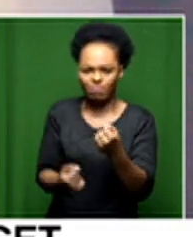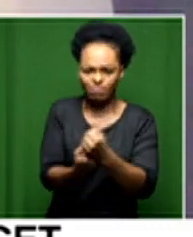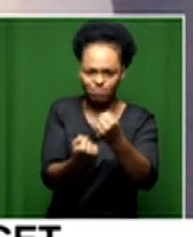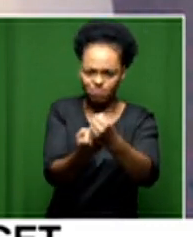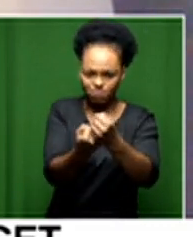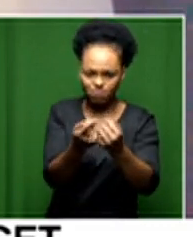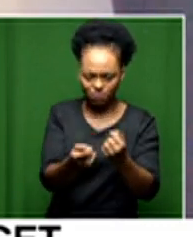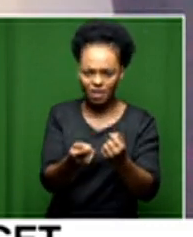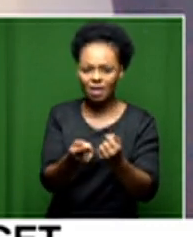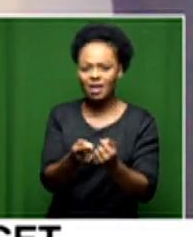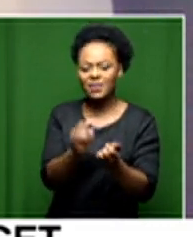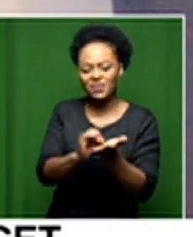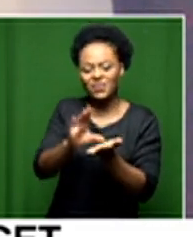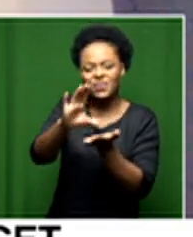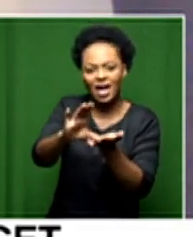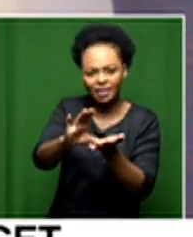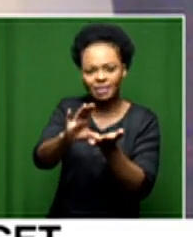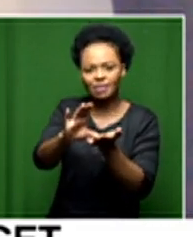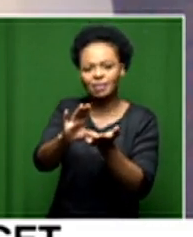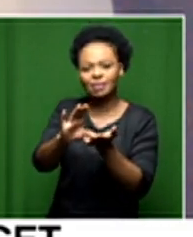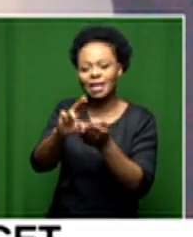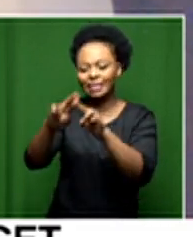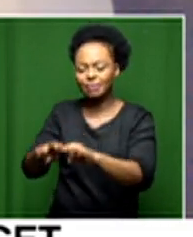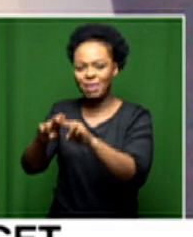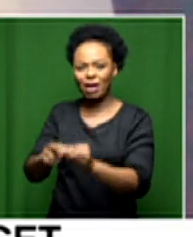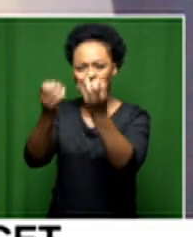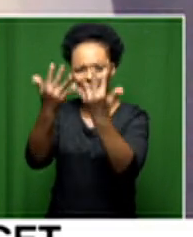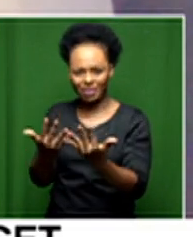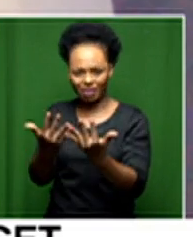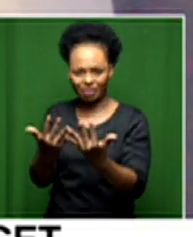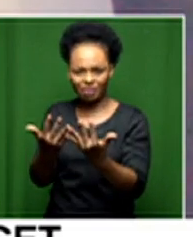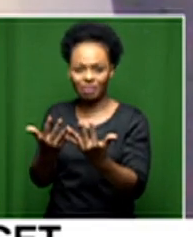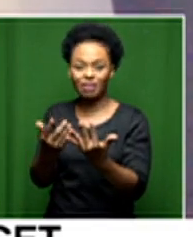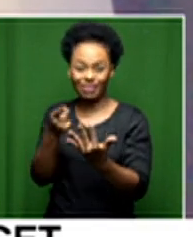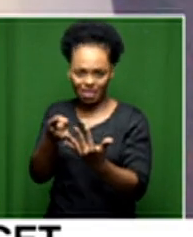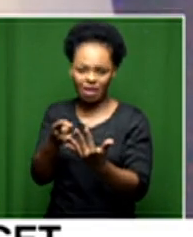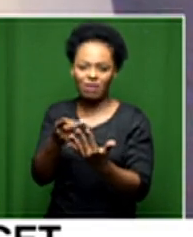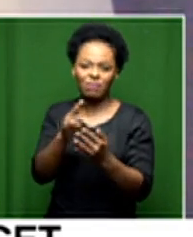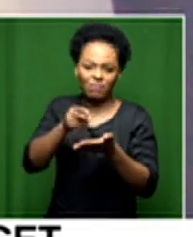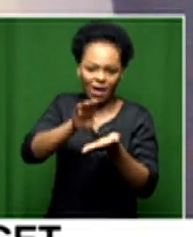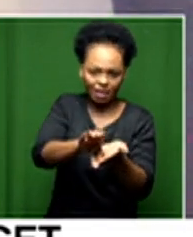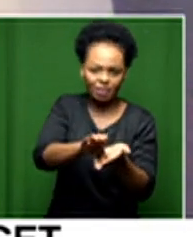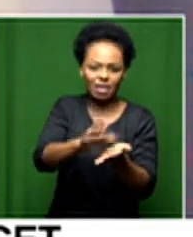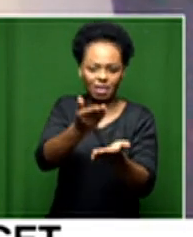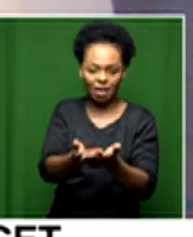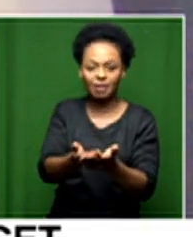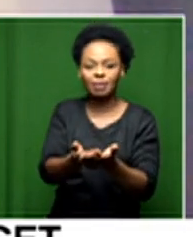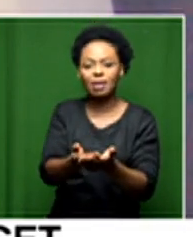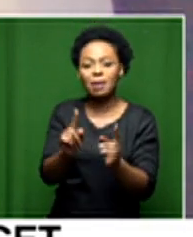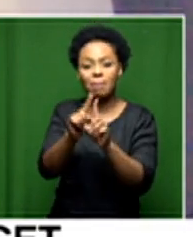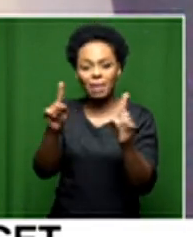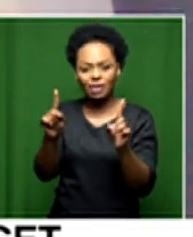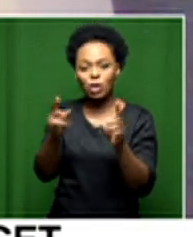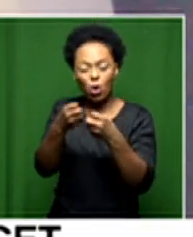can only fund on the basis of the budget that we have. Due to I think there's a number